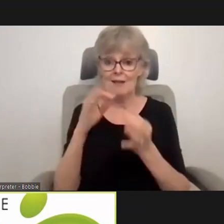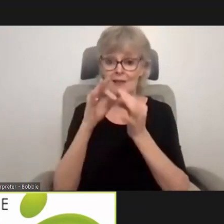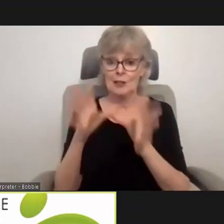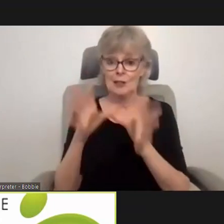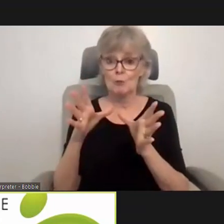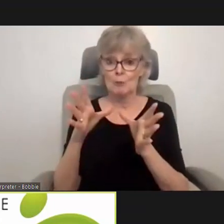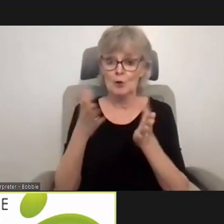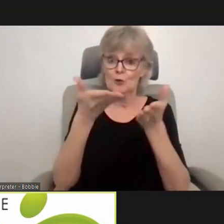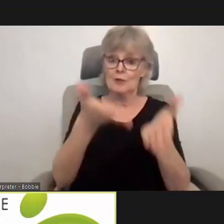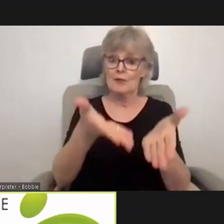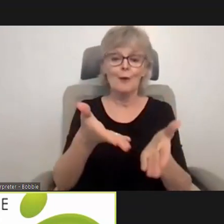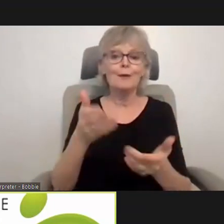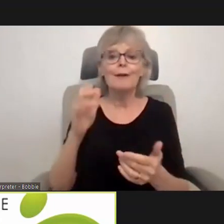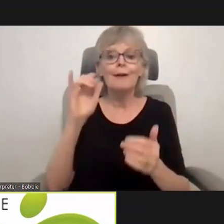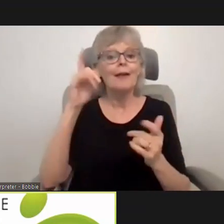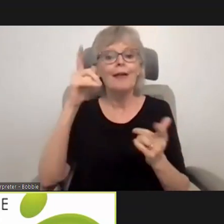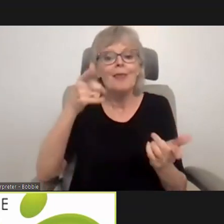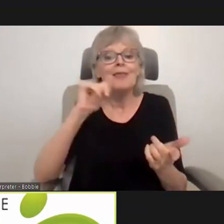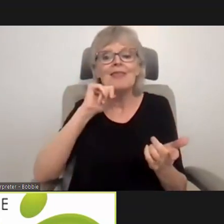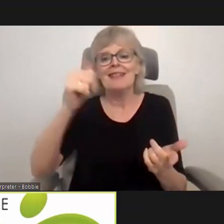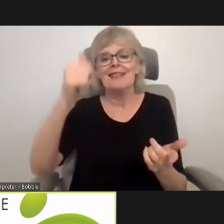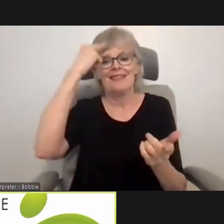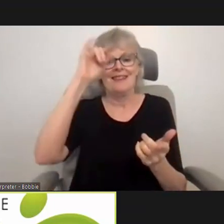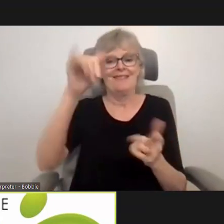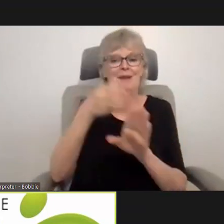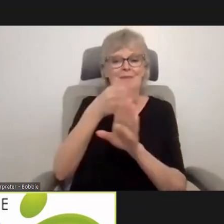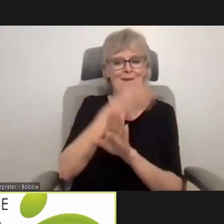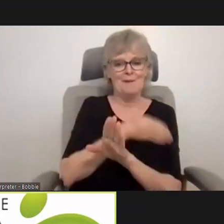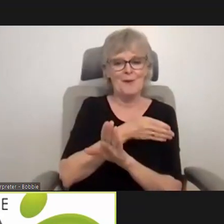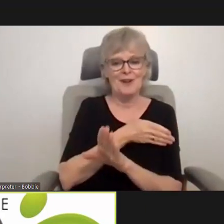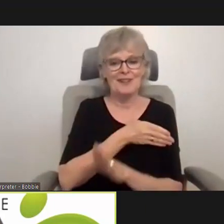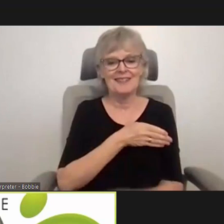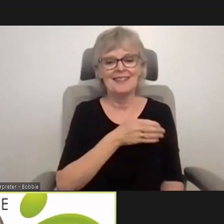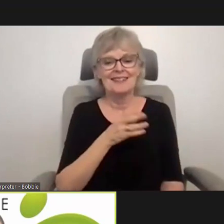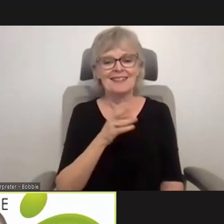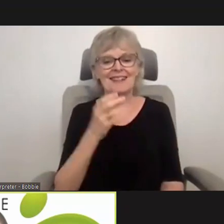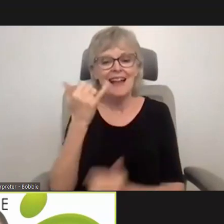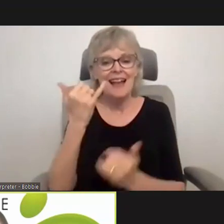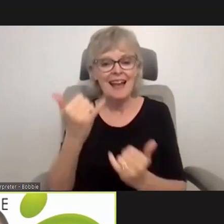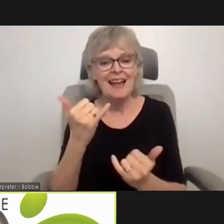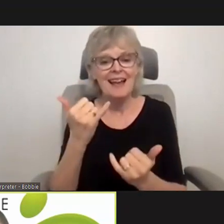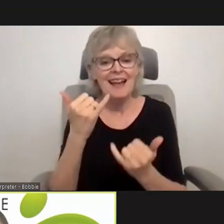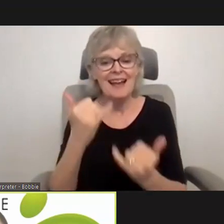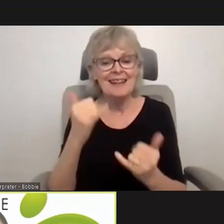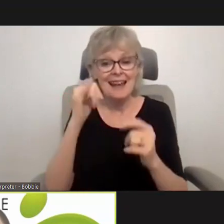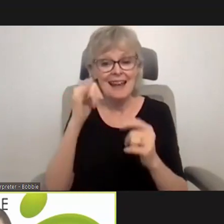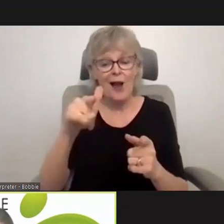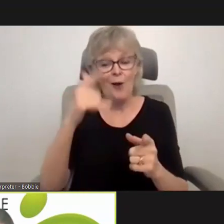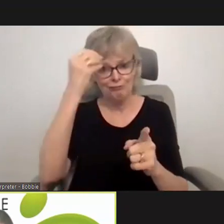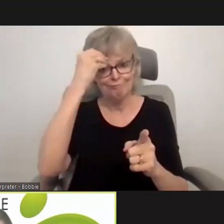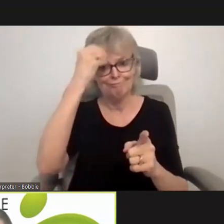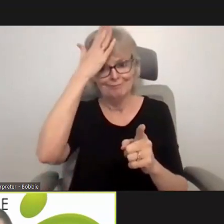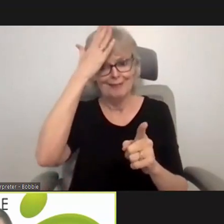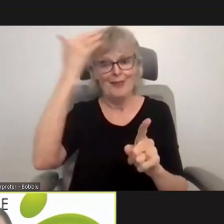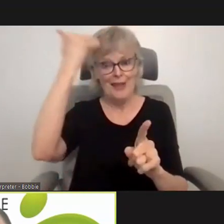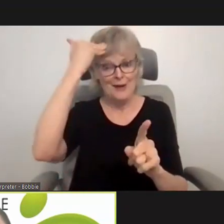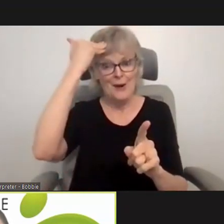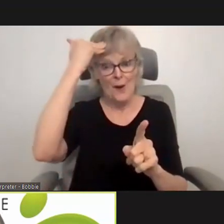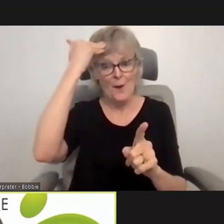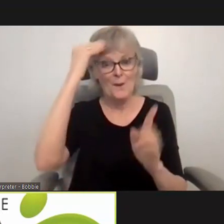radar. So I always like to say, once you know something, you can't unknow. Now they